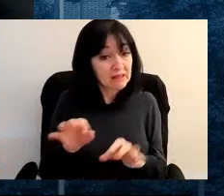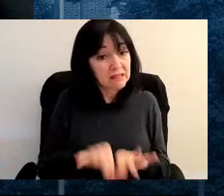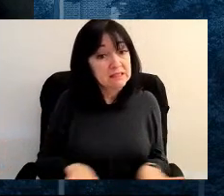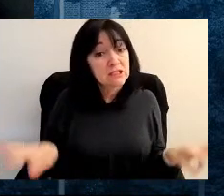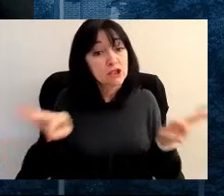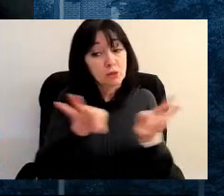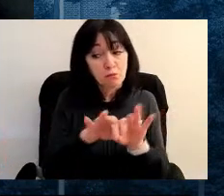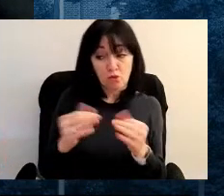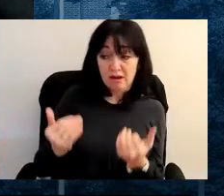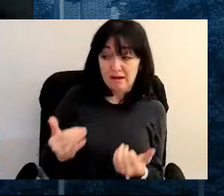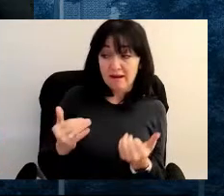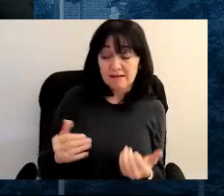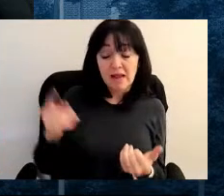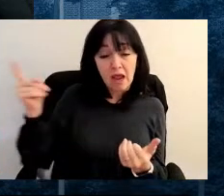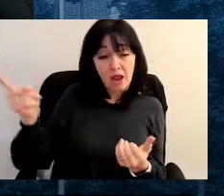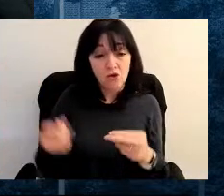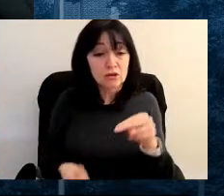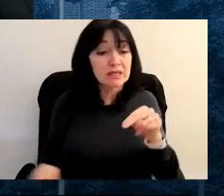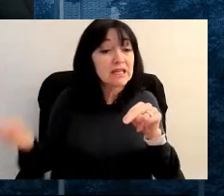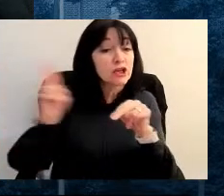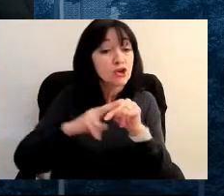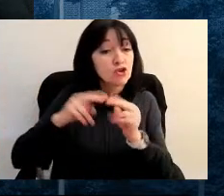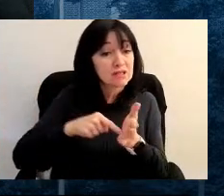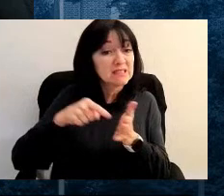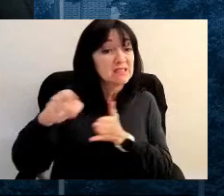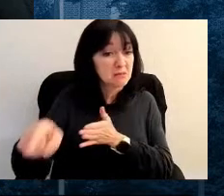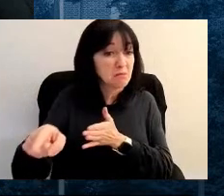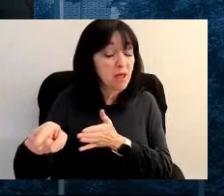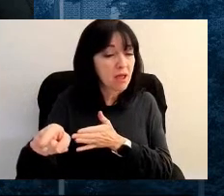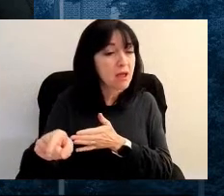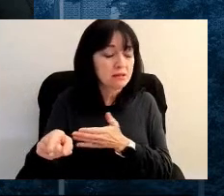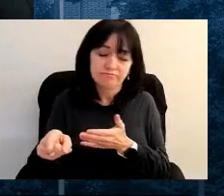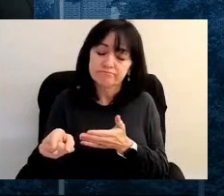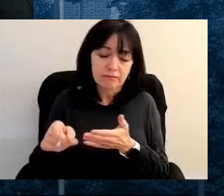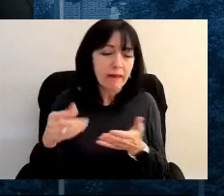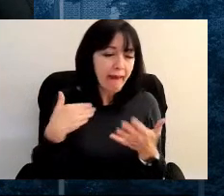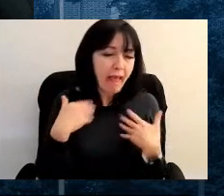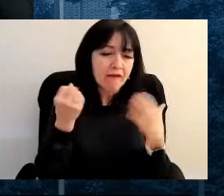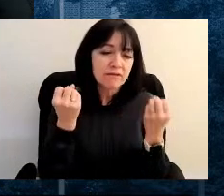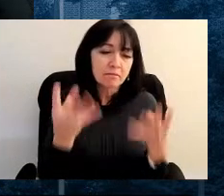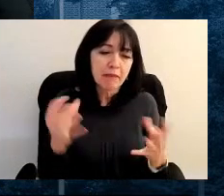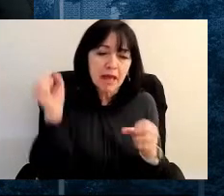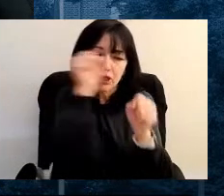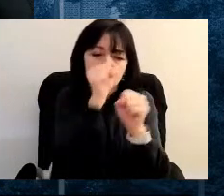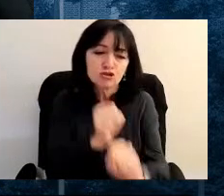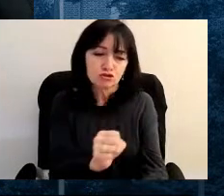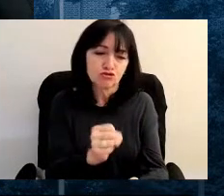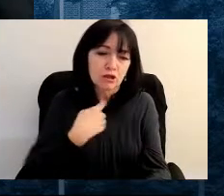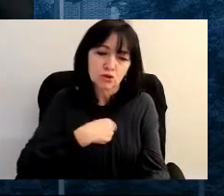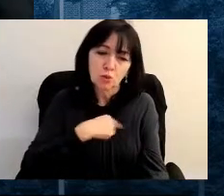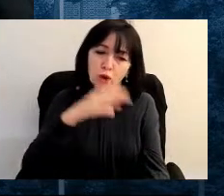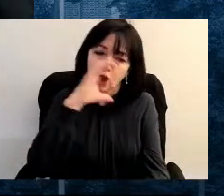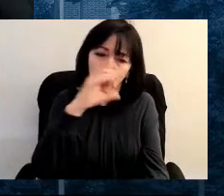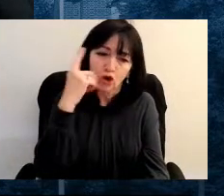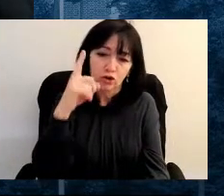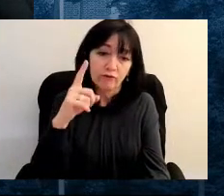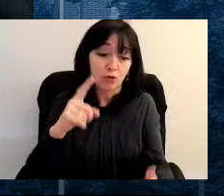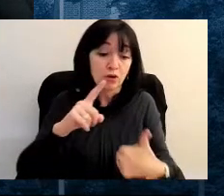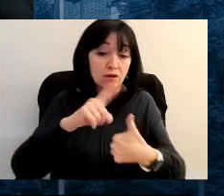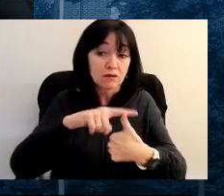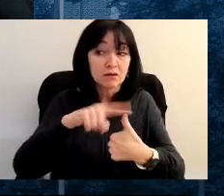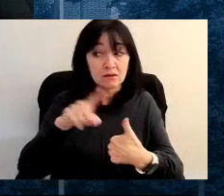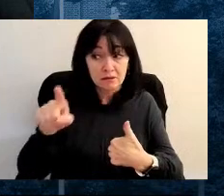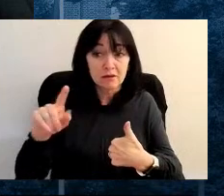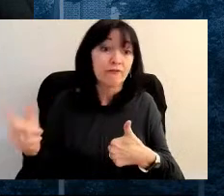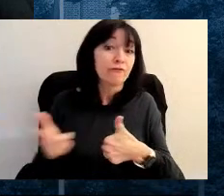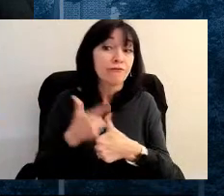to increasing educator pay is one of the many strategies needed to address our situation that we have been asking for. So thank you again for recognizing